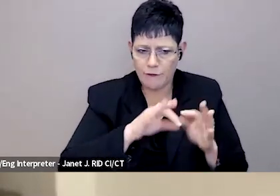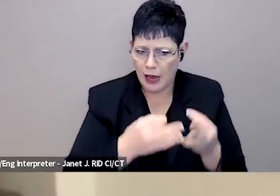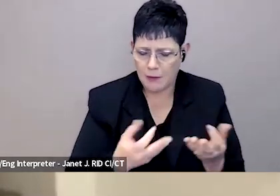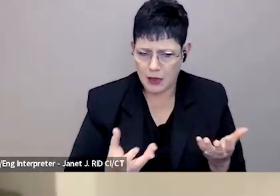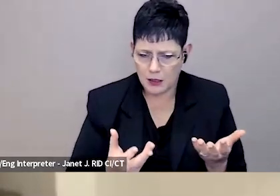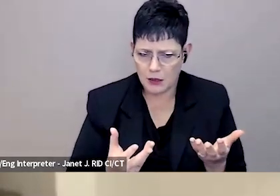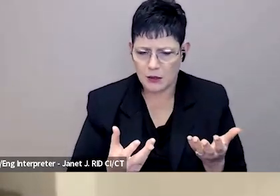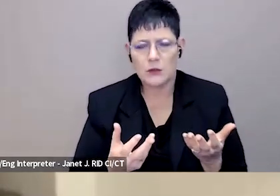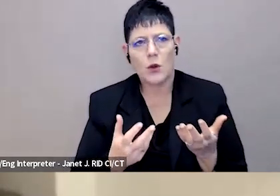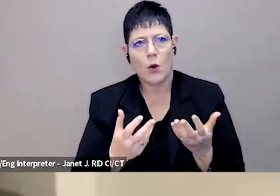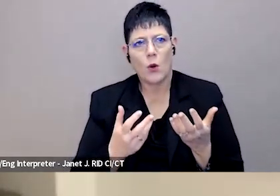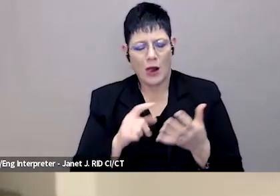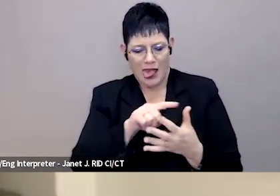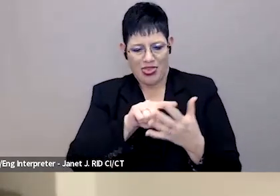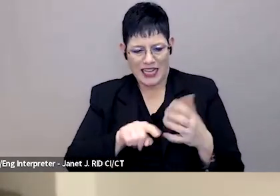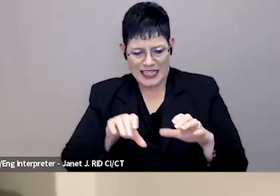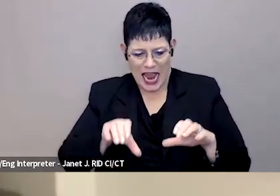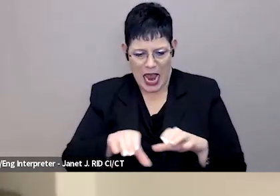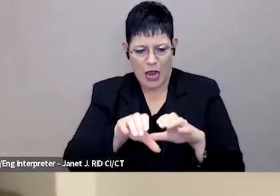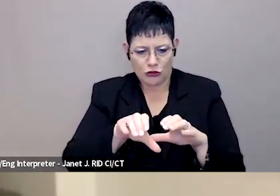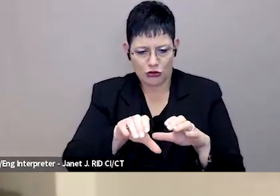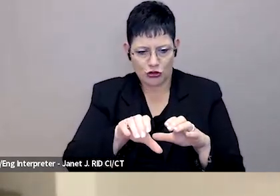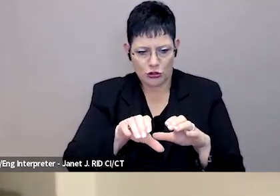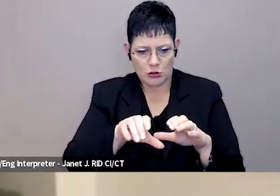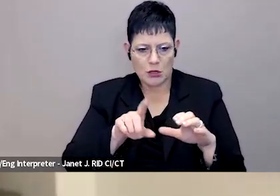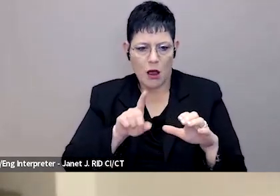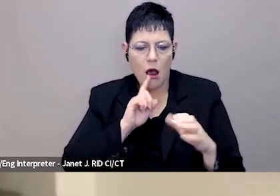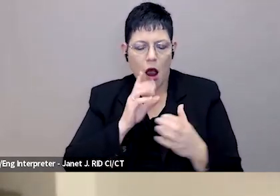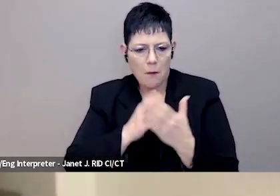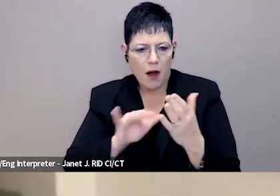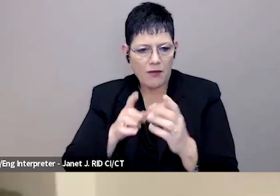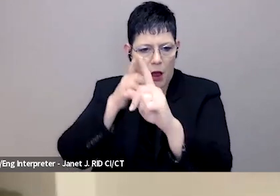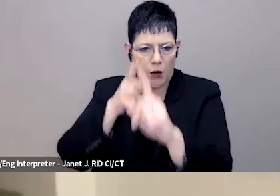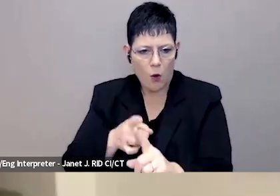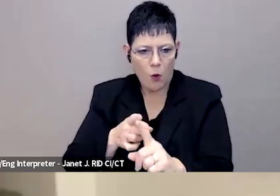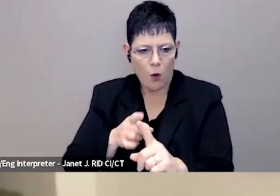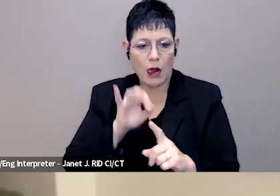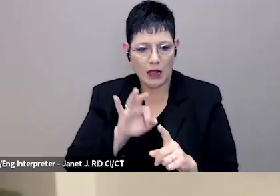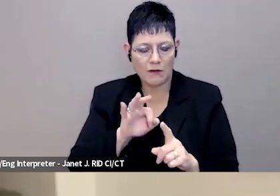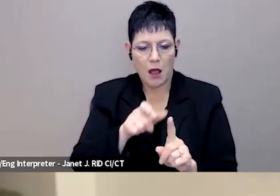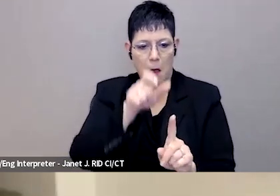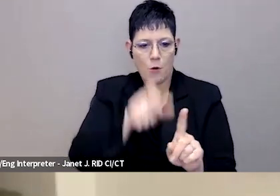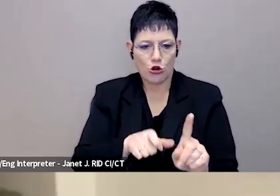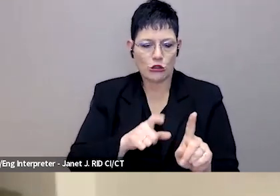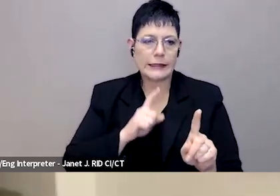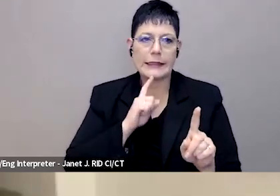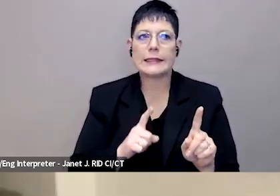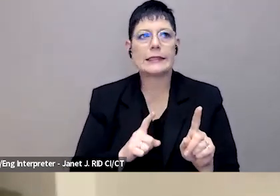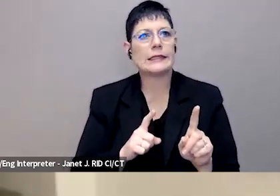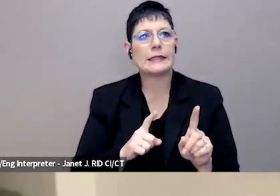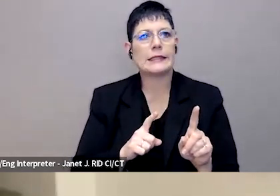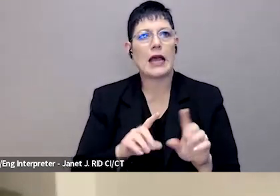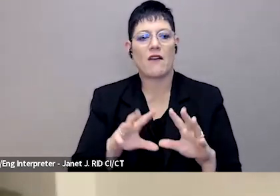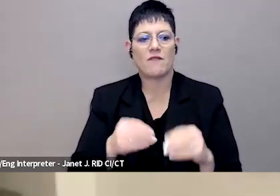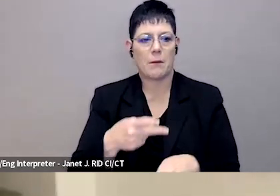And so I think a lot of these actions are movements in that direction, where being a family caregiver isn't something